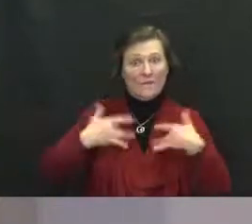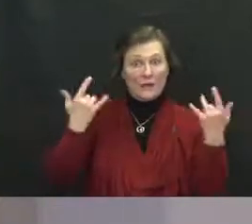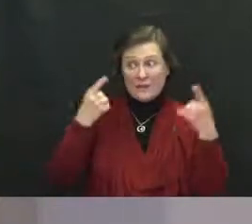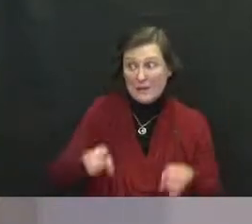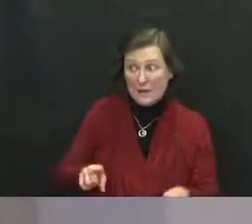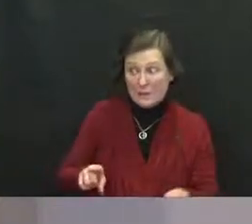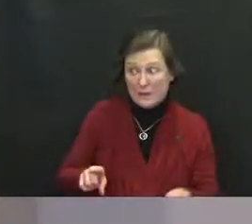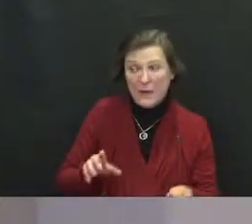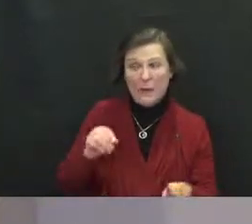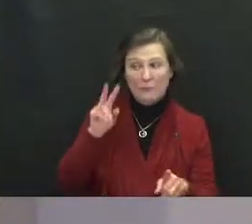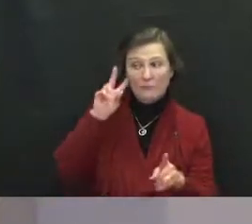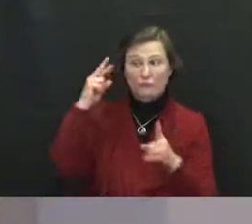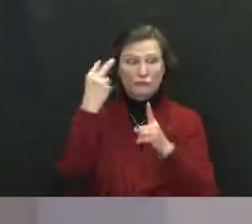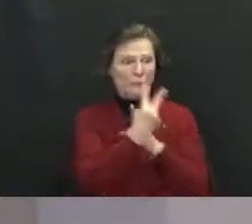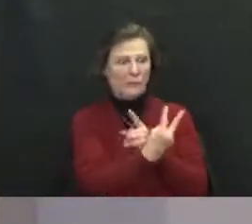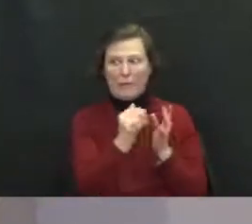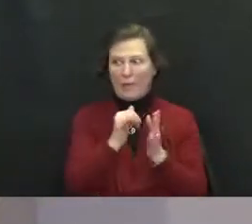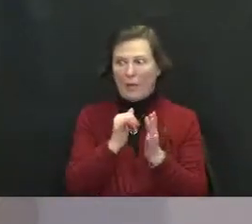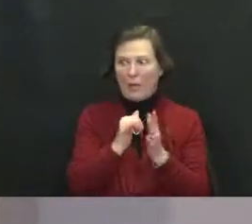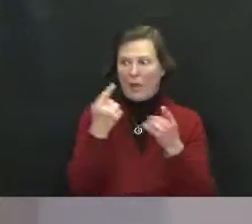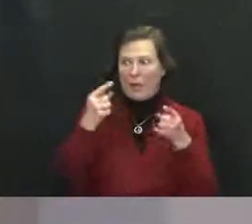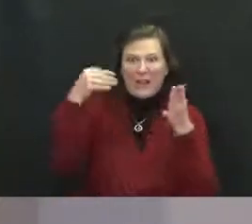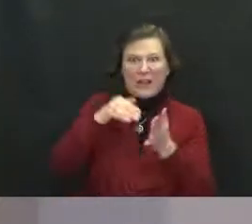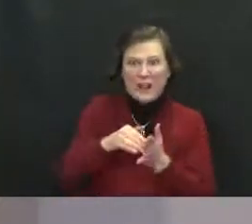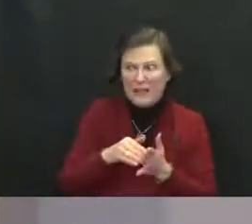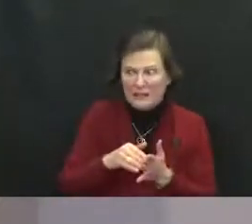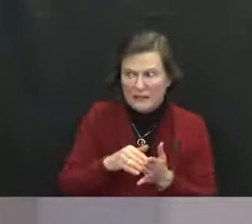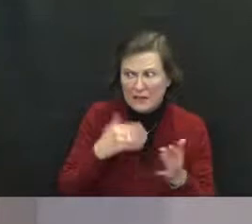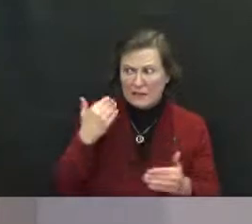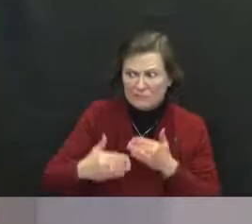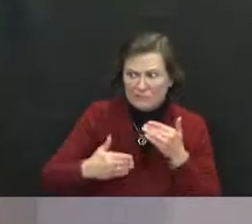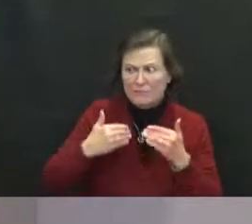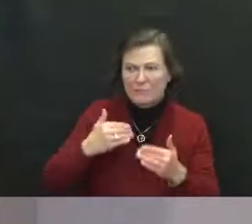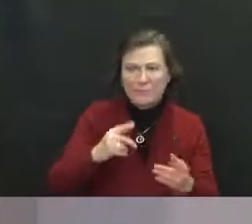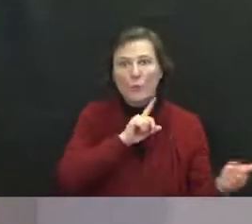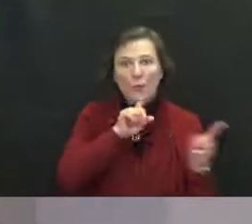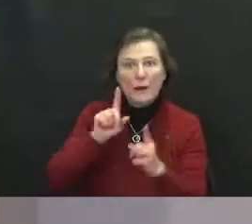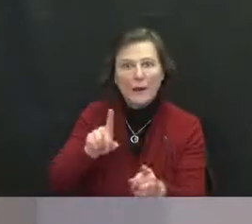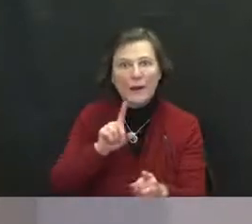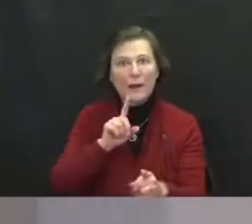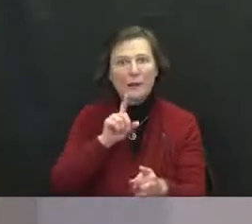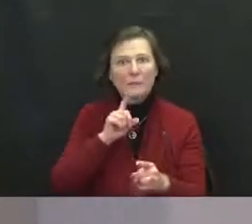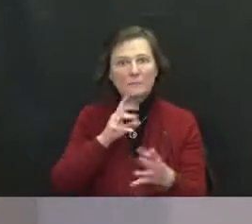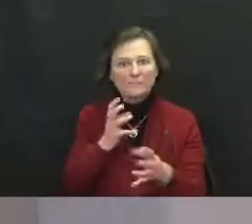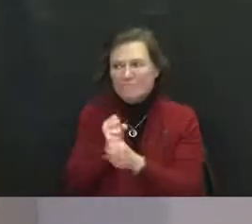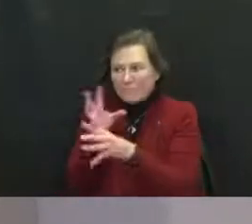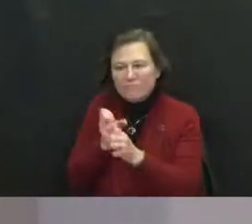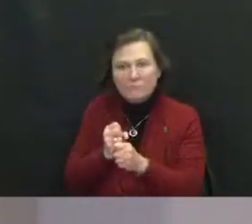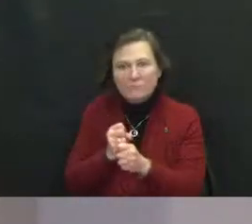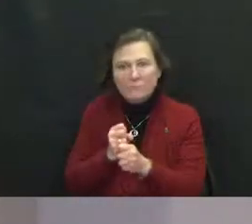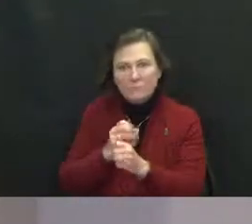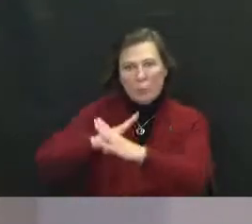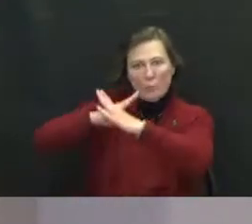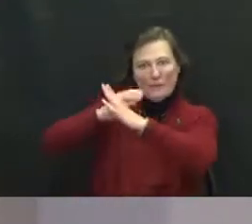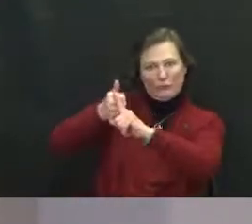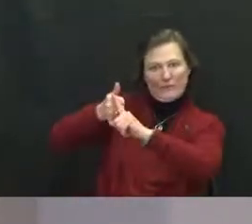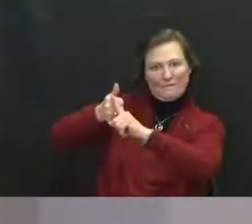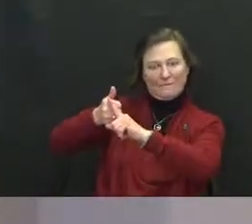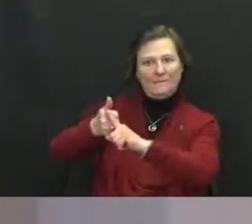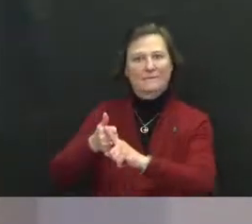the perception that event is occurring again, the reaction can be to lash out, to protect yourself.